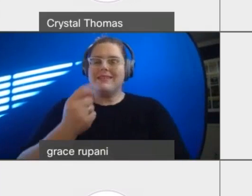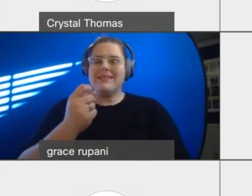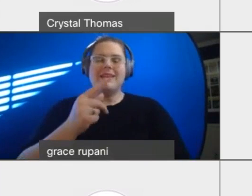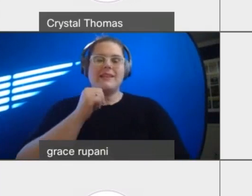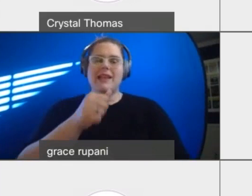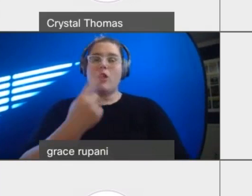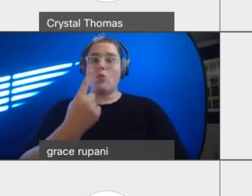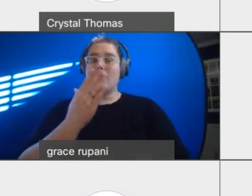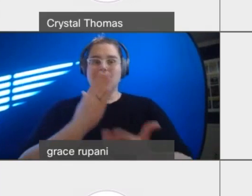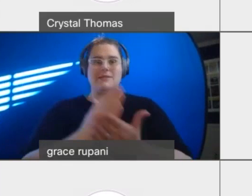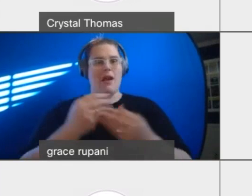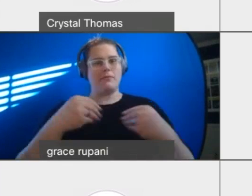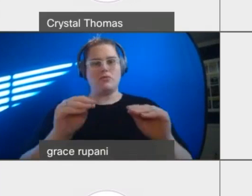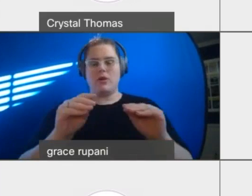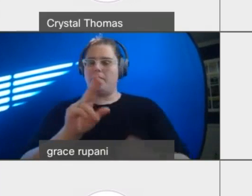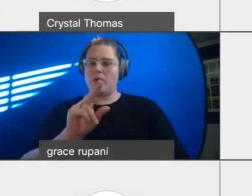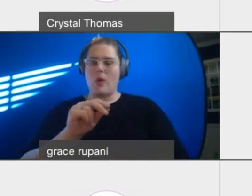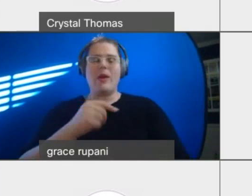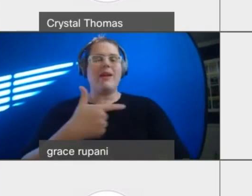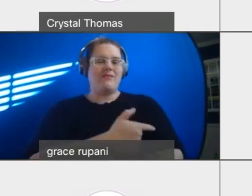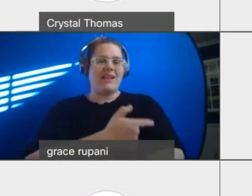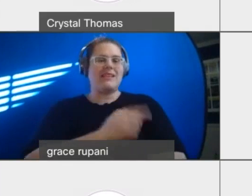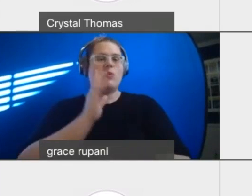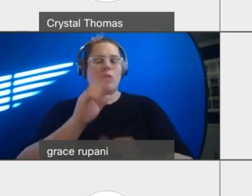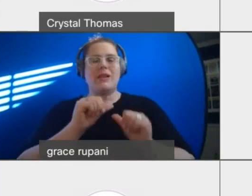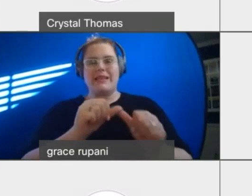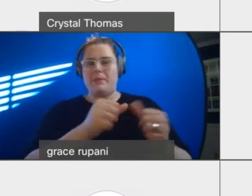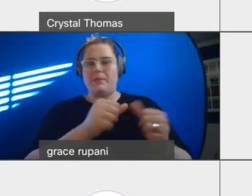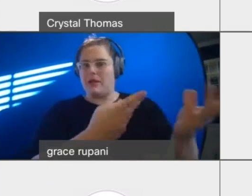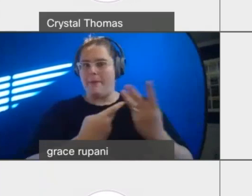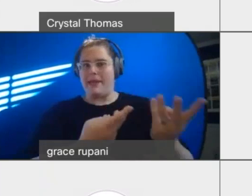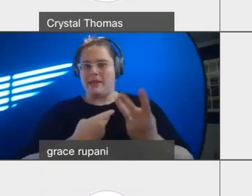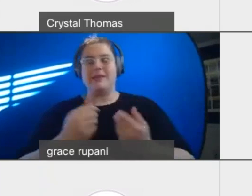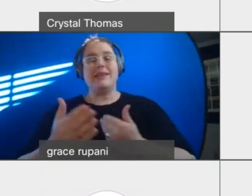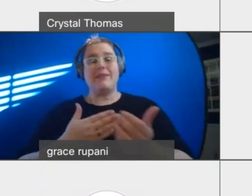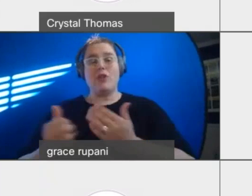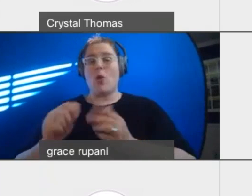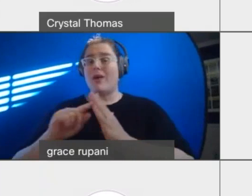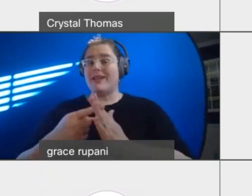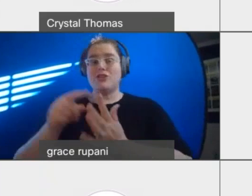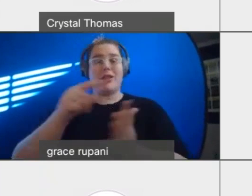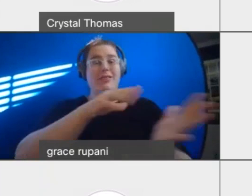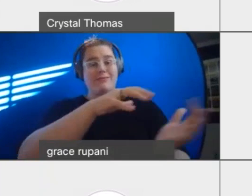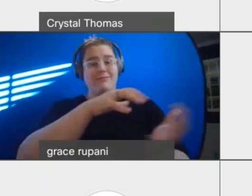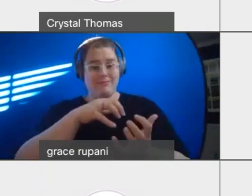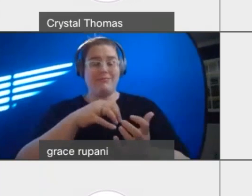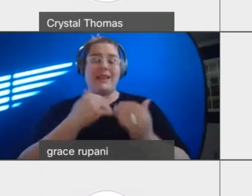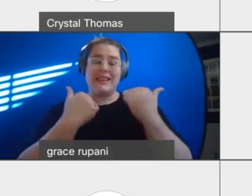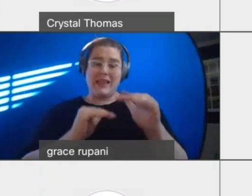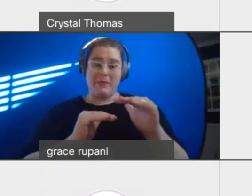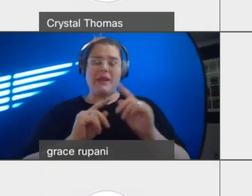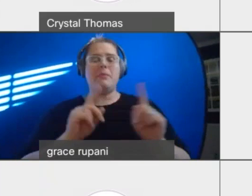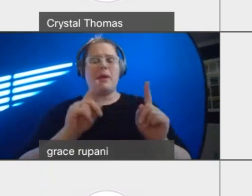vaccine will keep coming, even though our initial supply is very limited. But we want to ensure